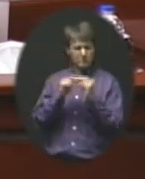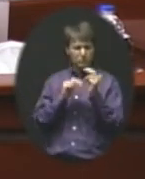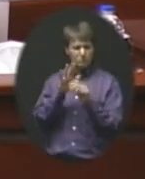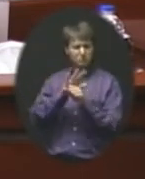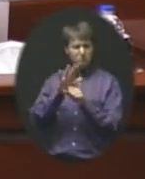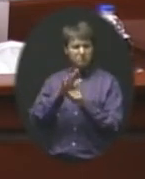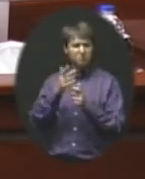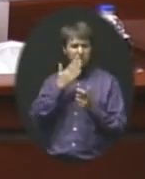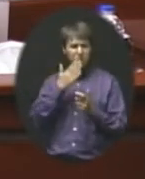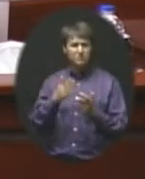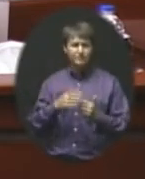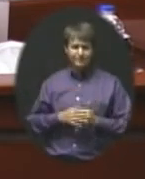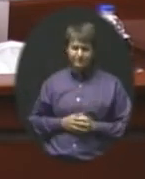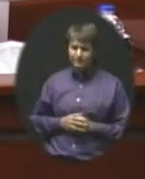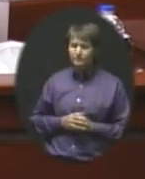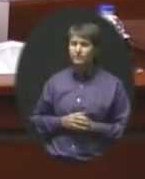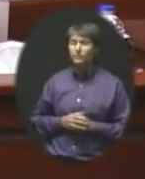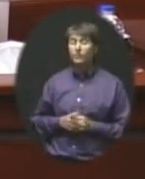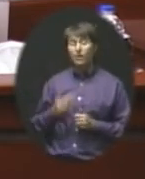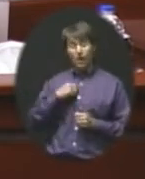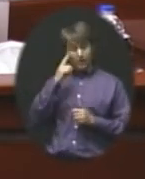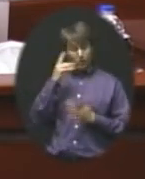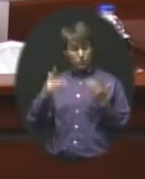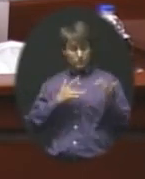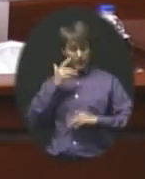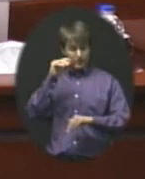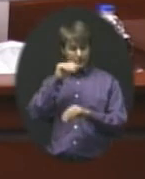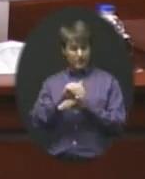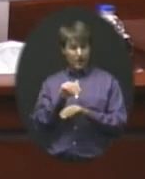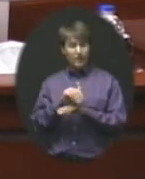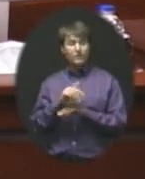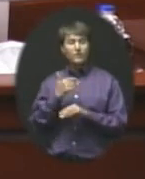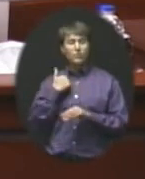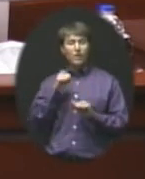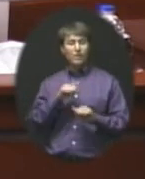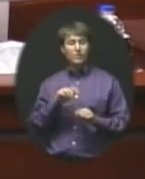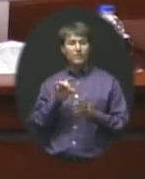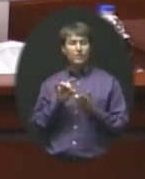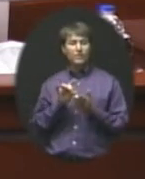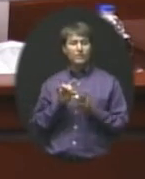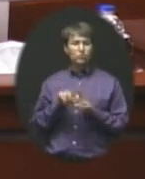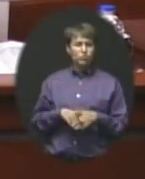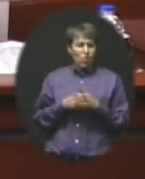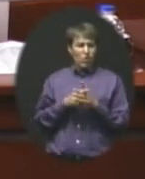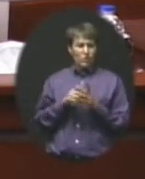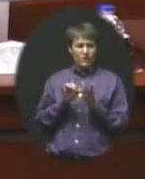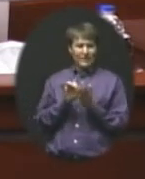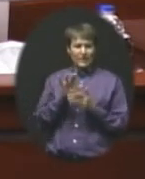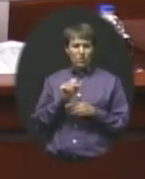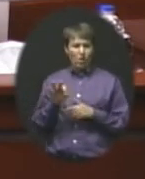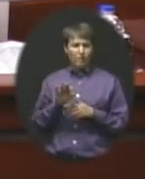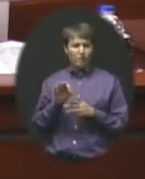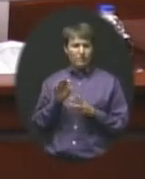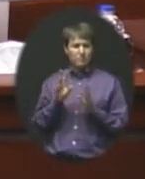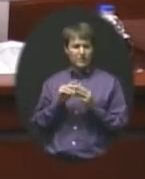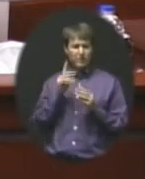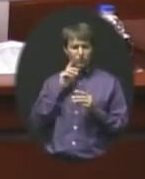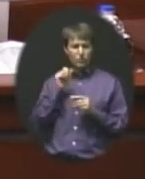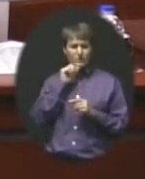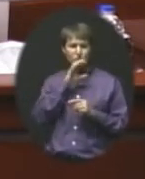there. I thought it was exciting tonight, and we got to have a kickoff meeting with Heather Schoonover and the senior serving students,